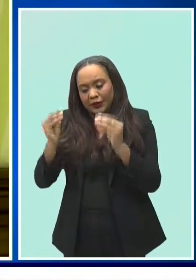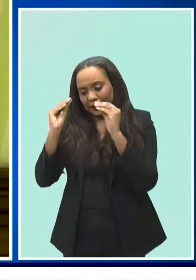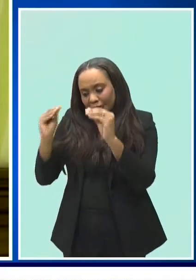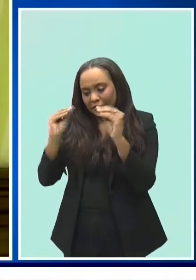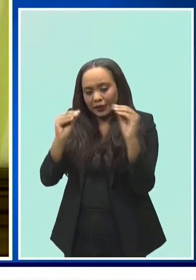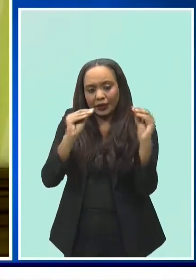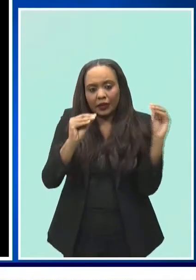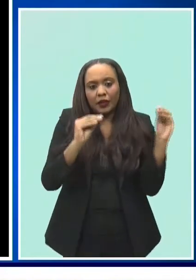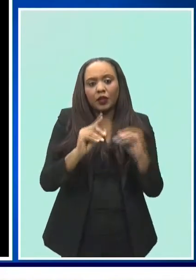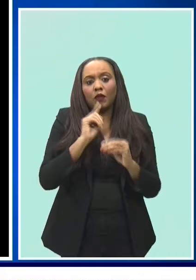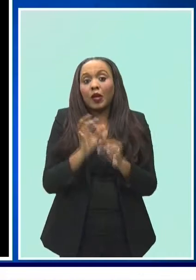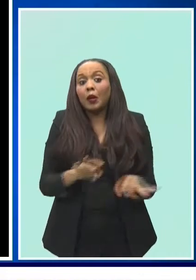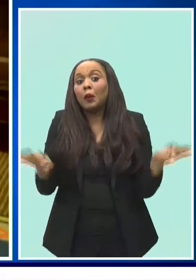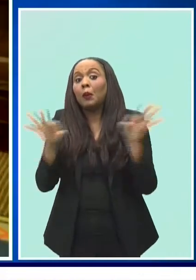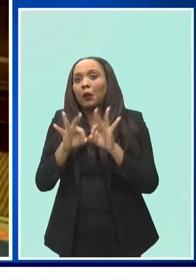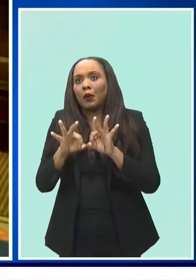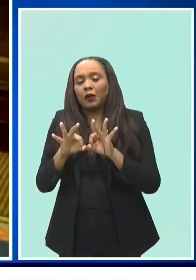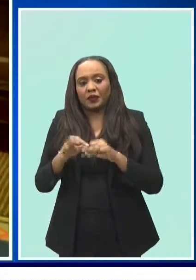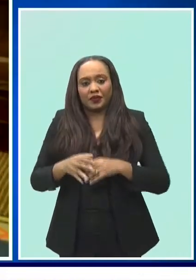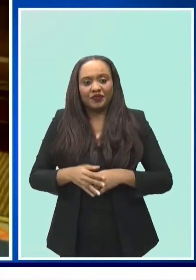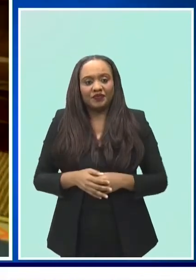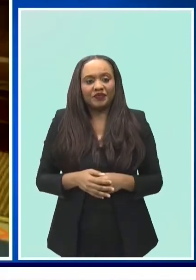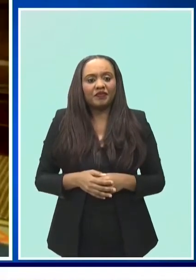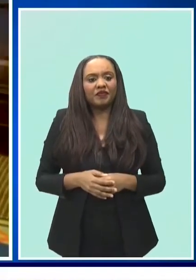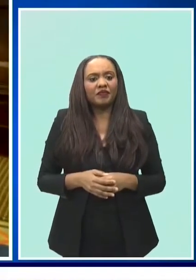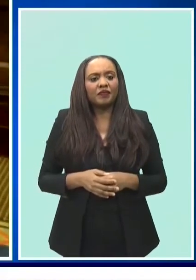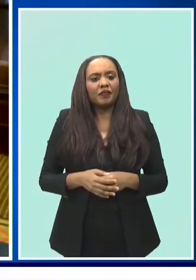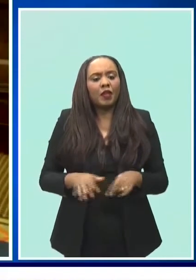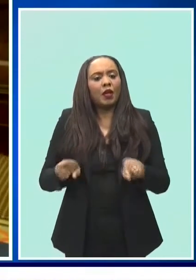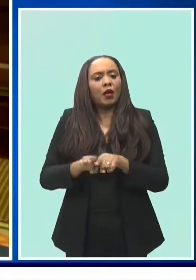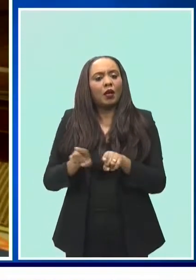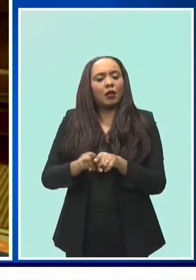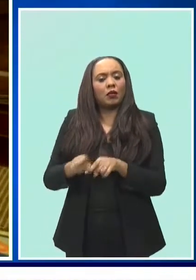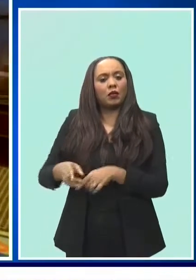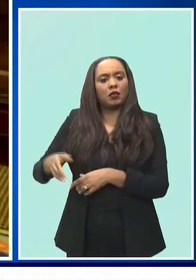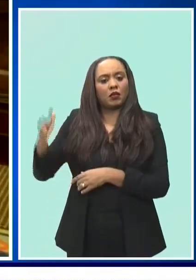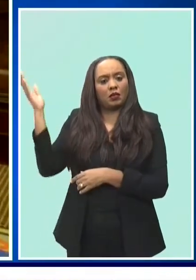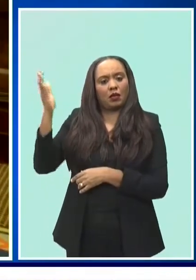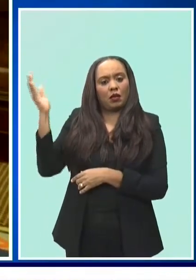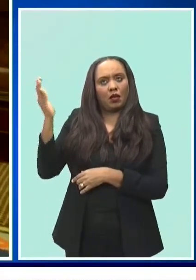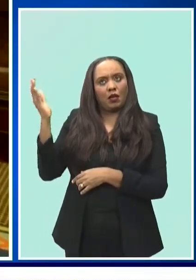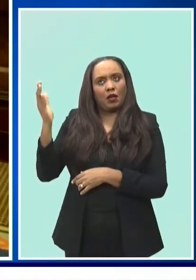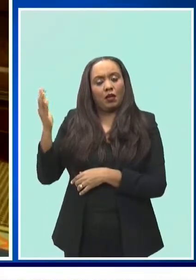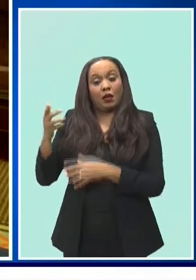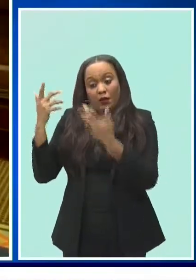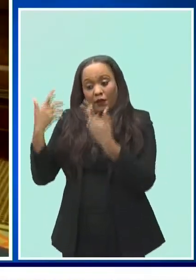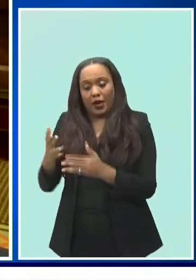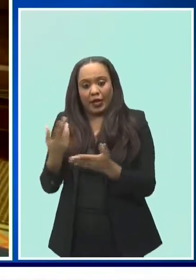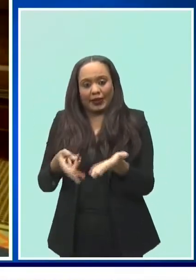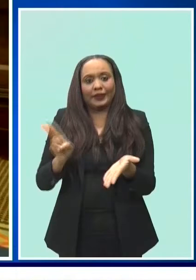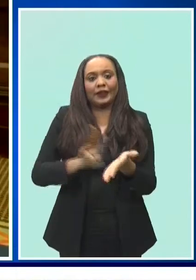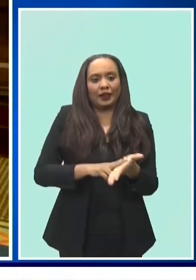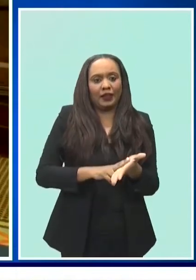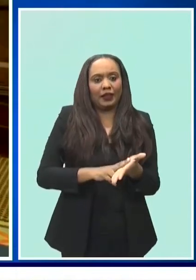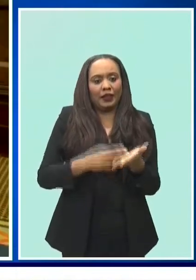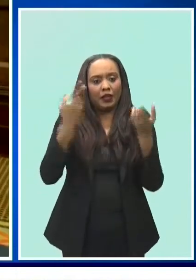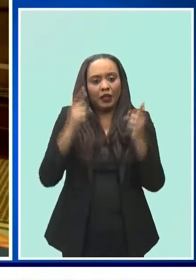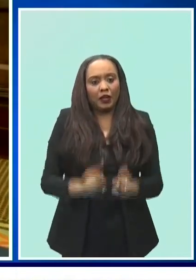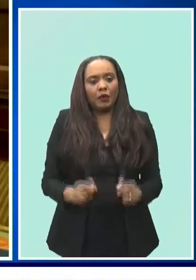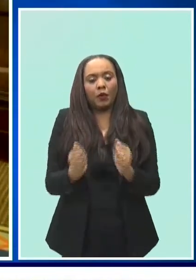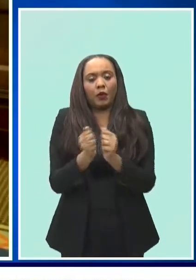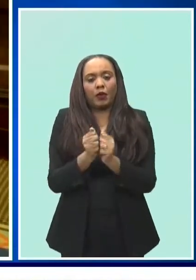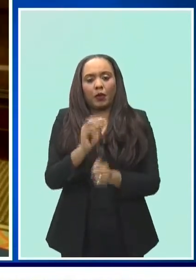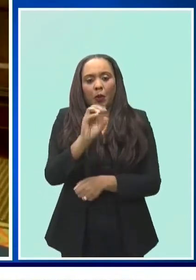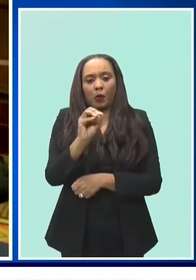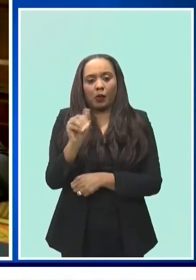is of the essence. Minister Sutherland was speaking before signing a memorandum of understanding with the Organization of American